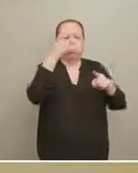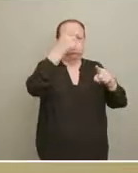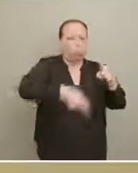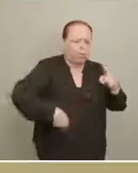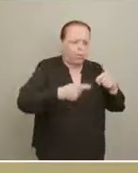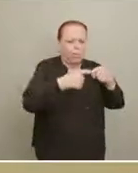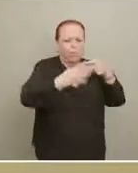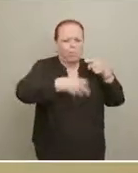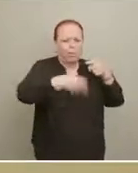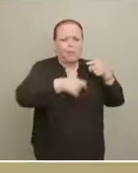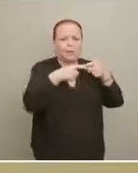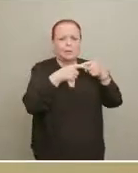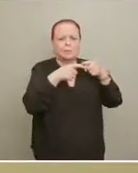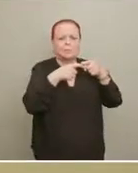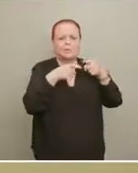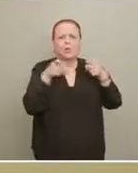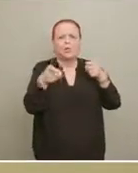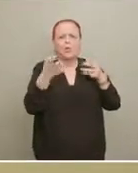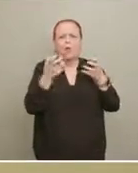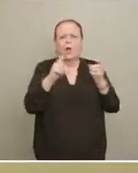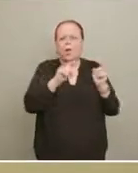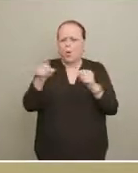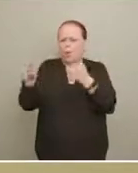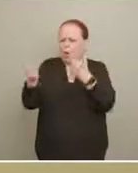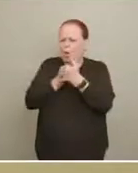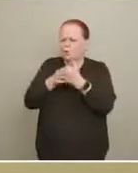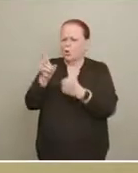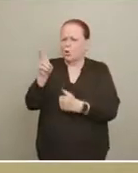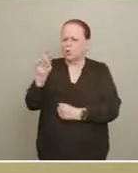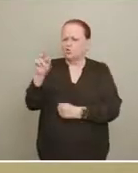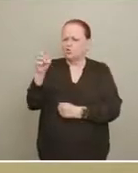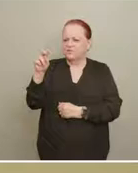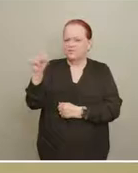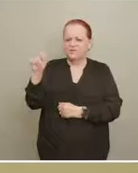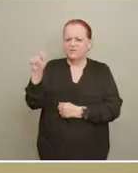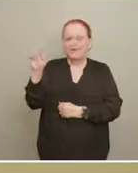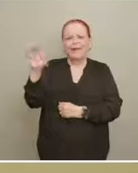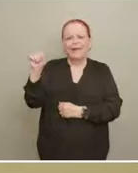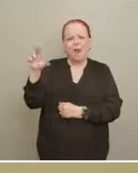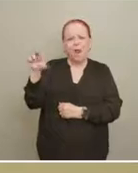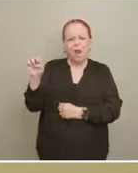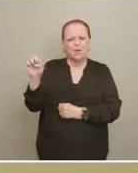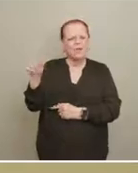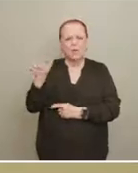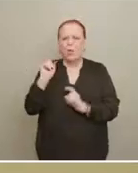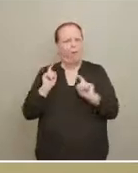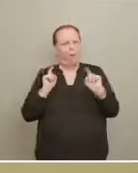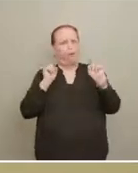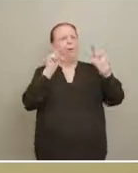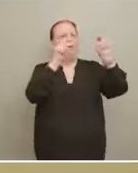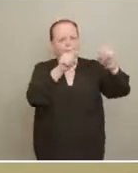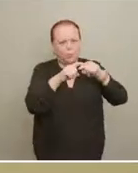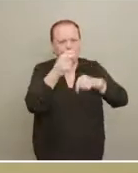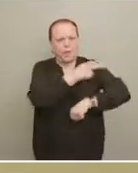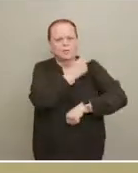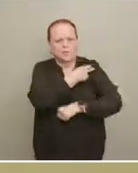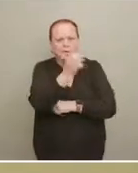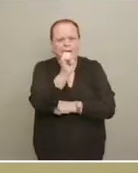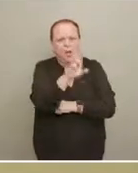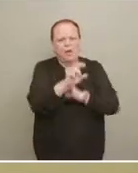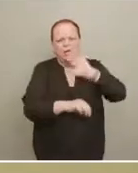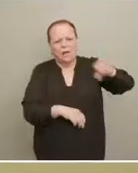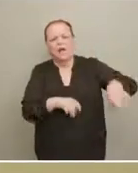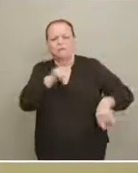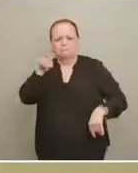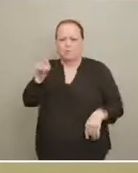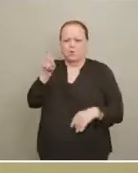you want to go to the urgent care in your neighborhood. It's in your neighborhood. It's close. You trust it. That's what this is. So that adults can come here and